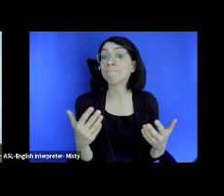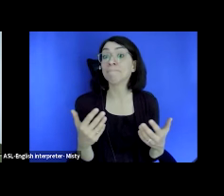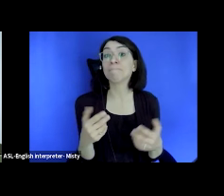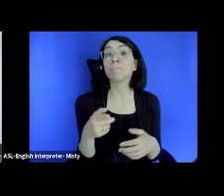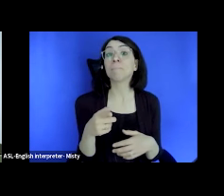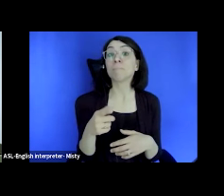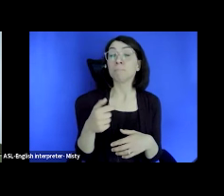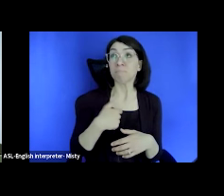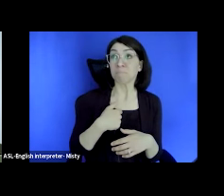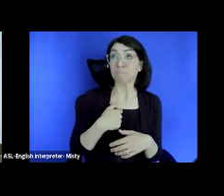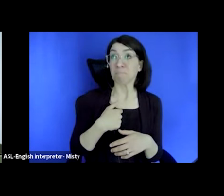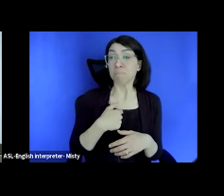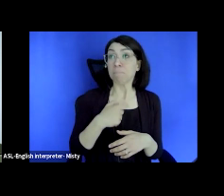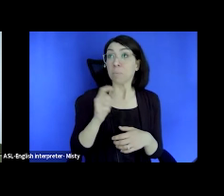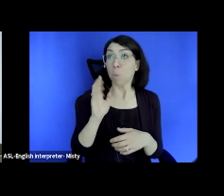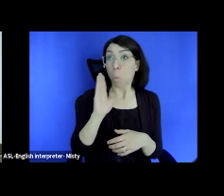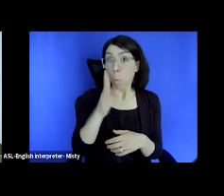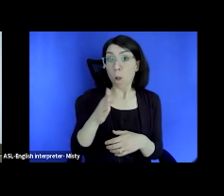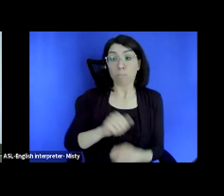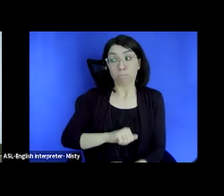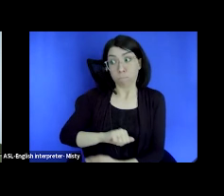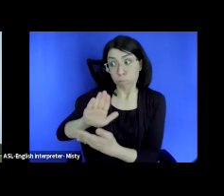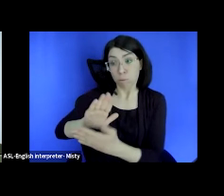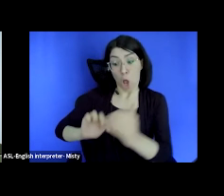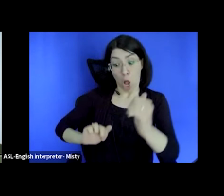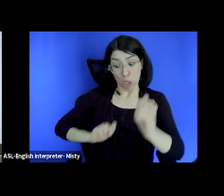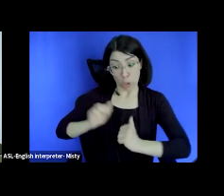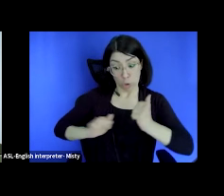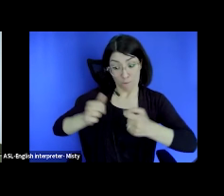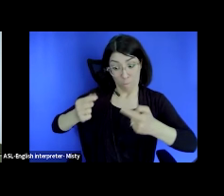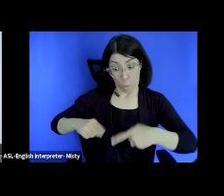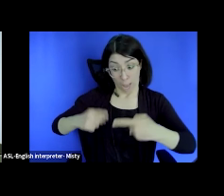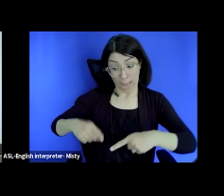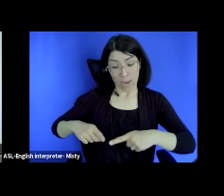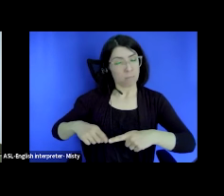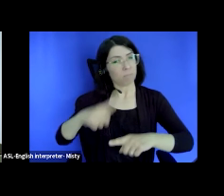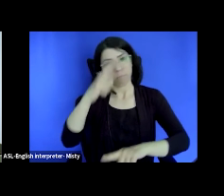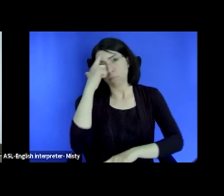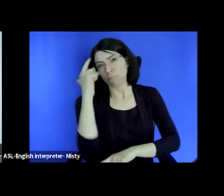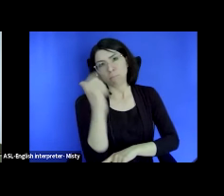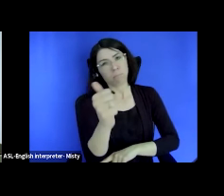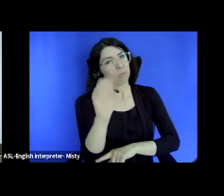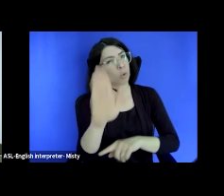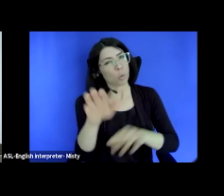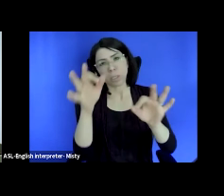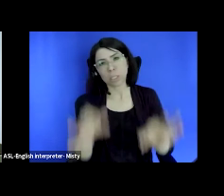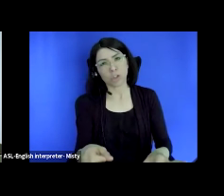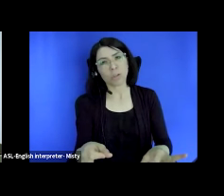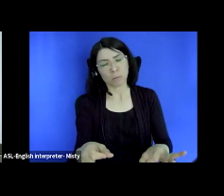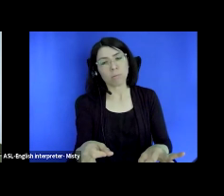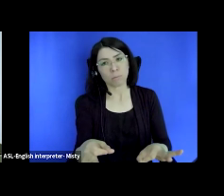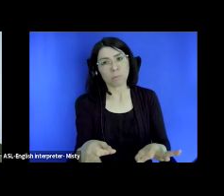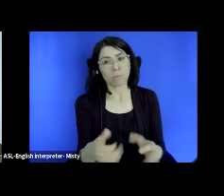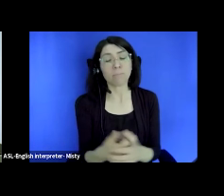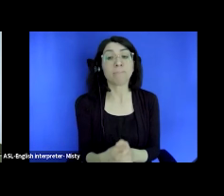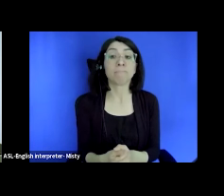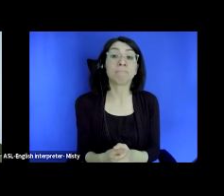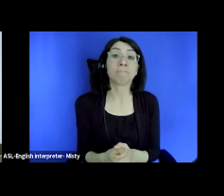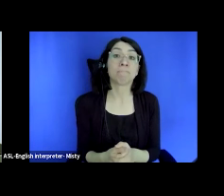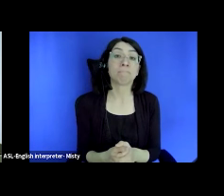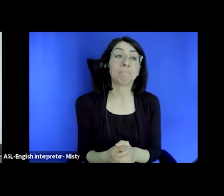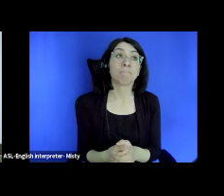assertive. Okay. There are situations where assertiveness might be a little bit trying. So perhaps, and I'm going to give you